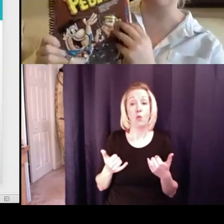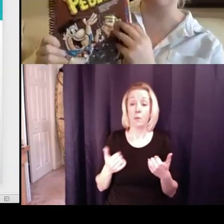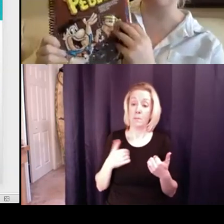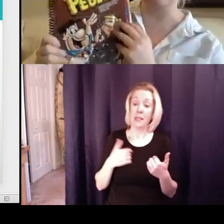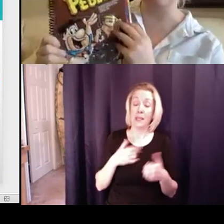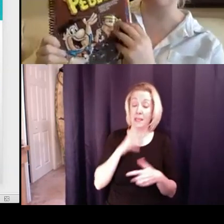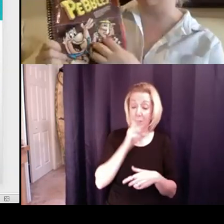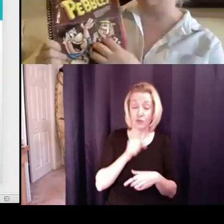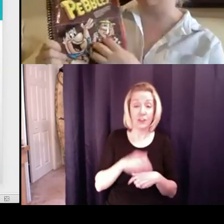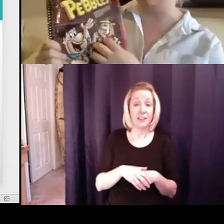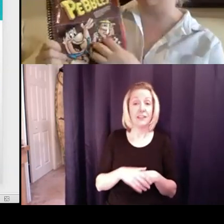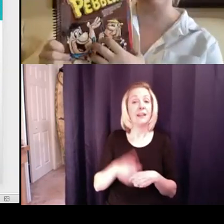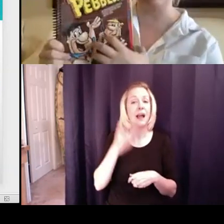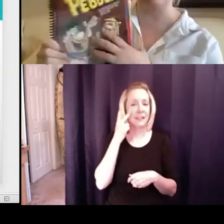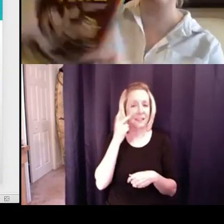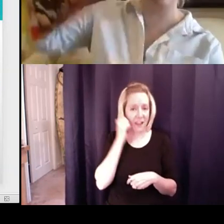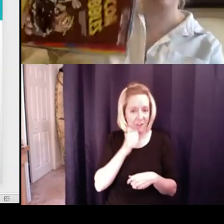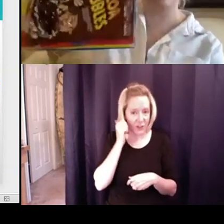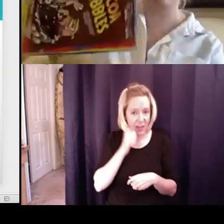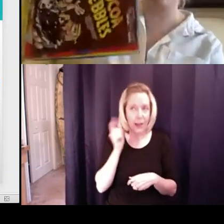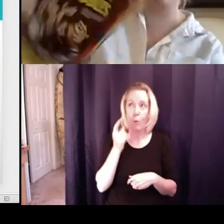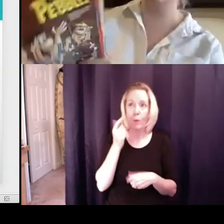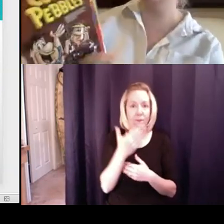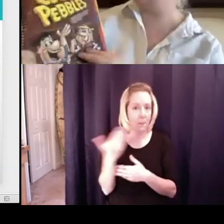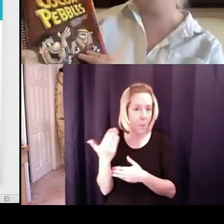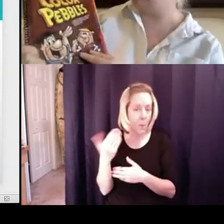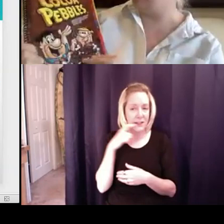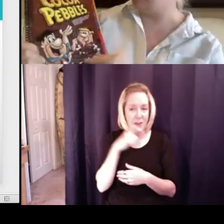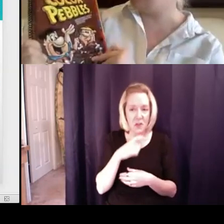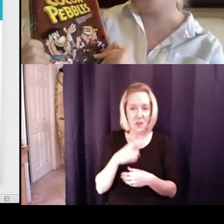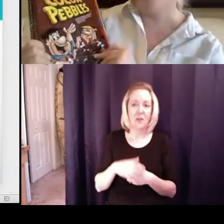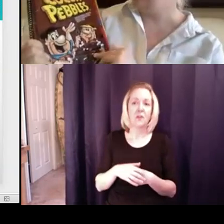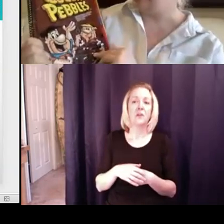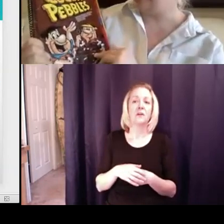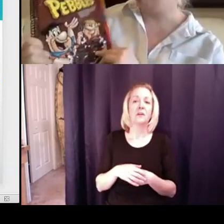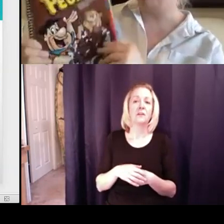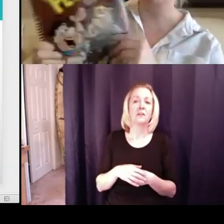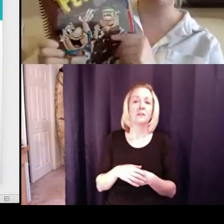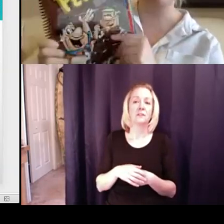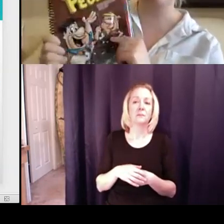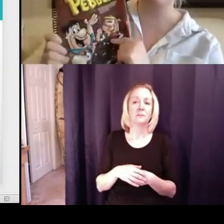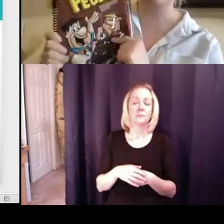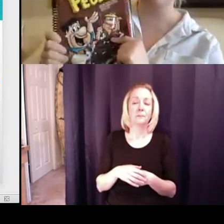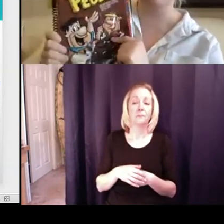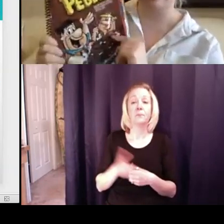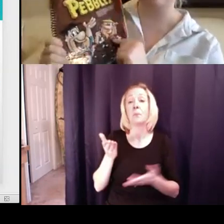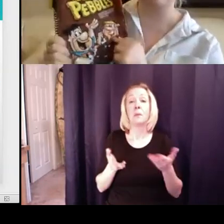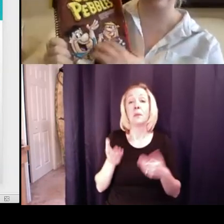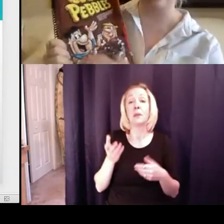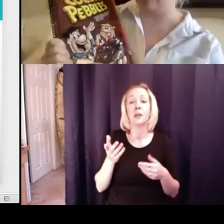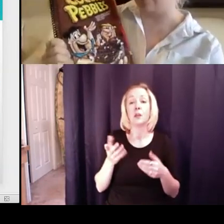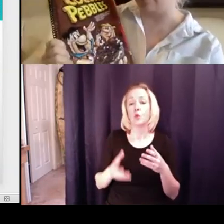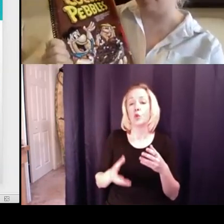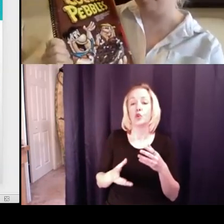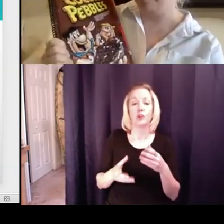It's something that I see every day. I always see my cereal box as we're pouring the cereal into my bowl. And maybe you guys could do some writing